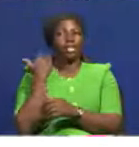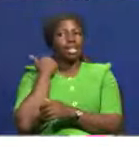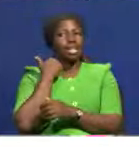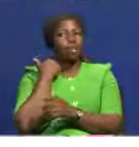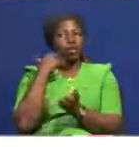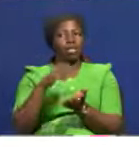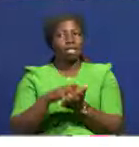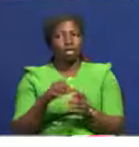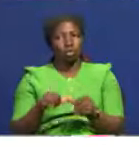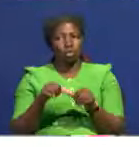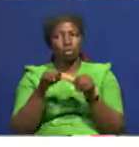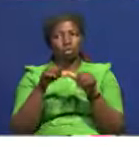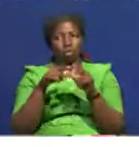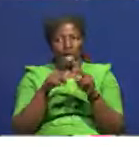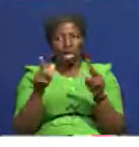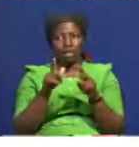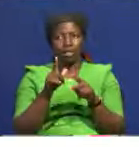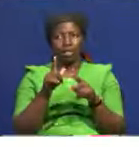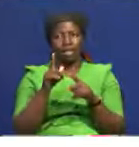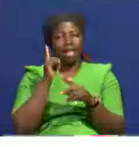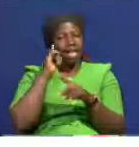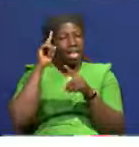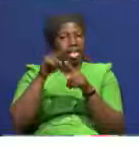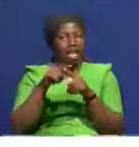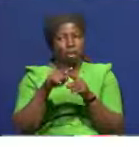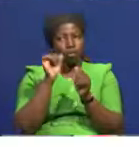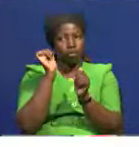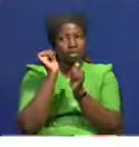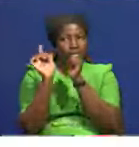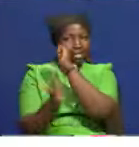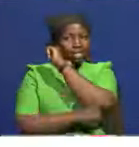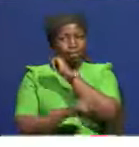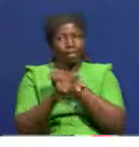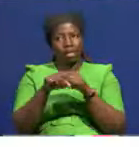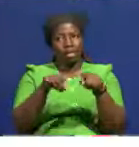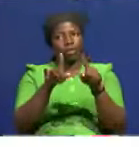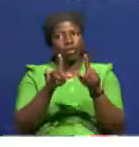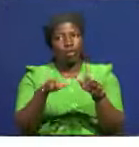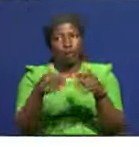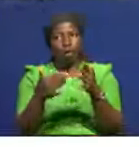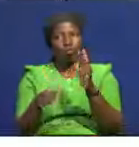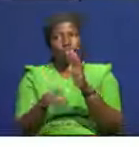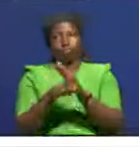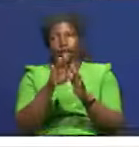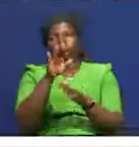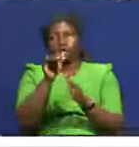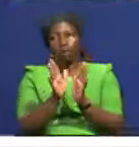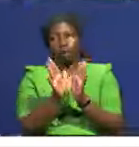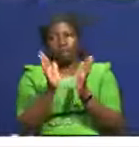disciplining them or even eventually ejecting them from the public service.